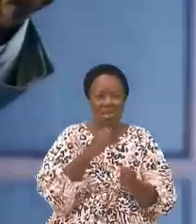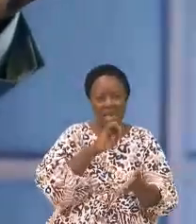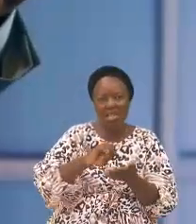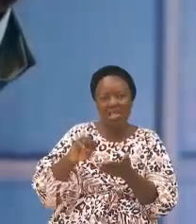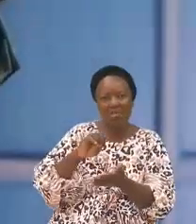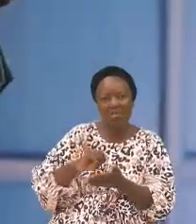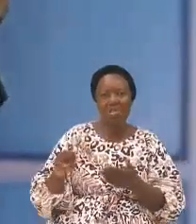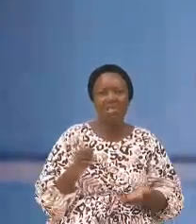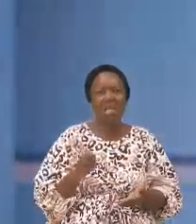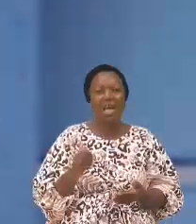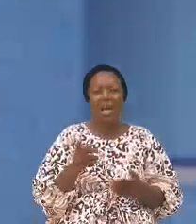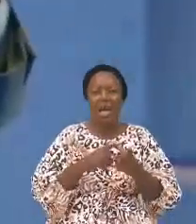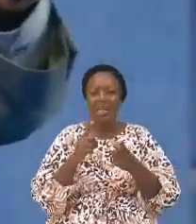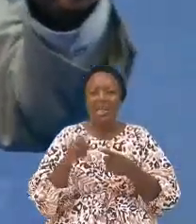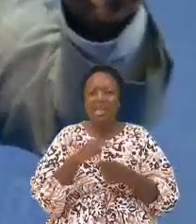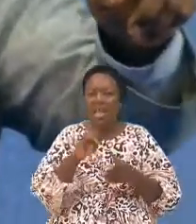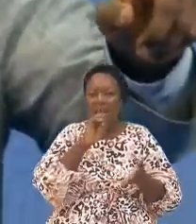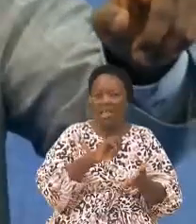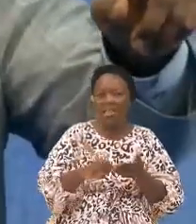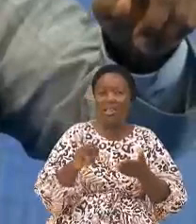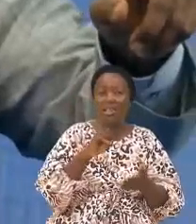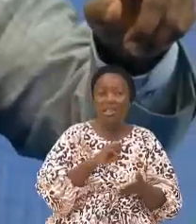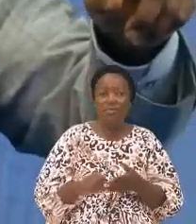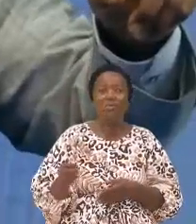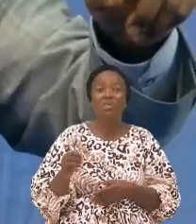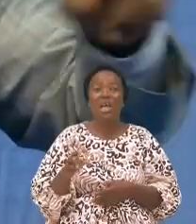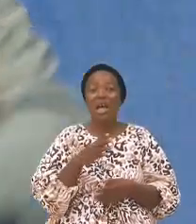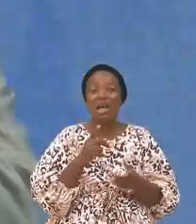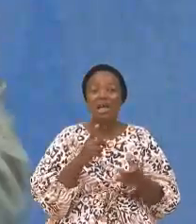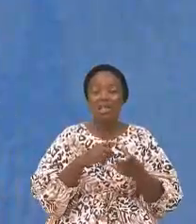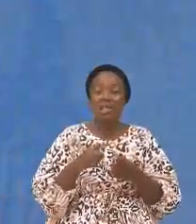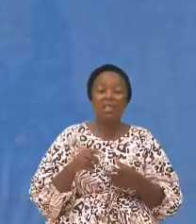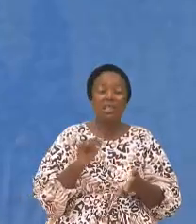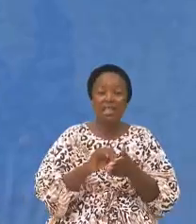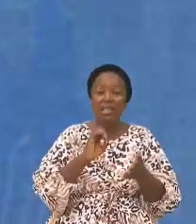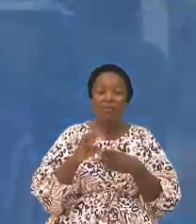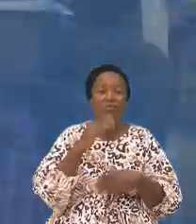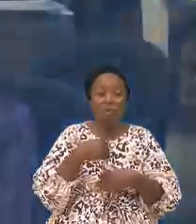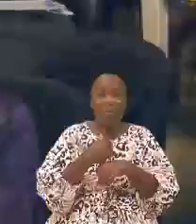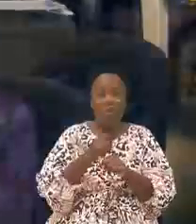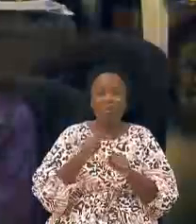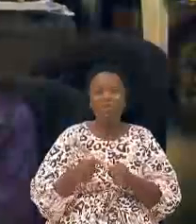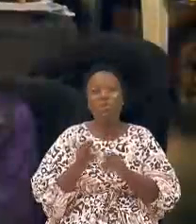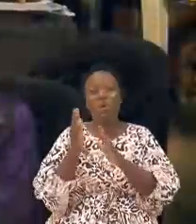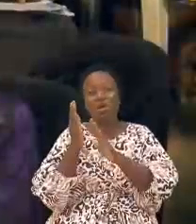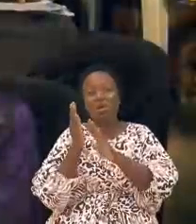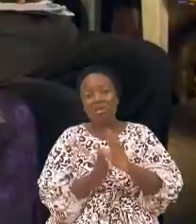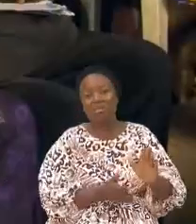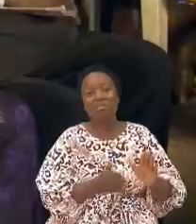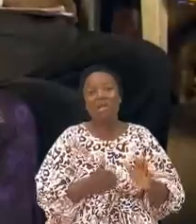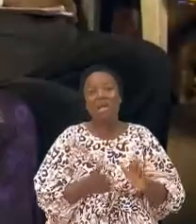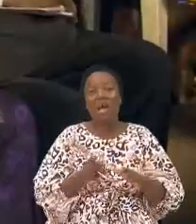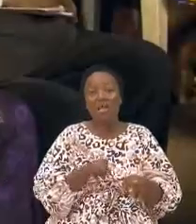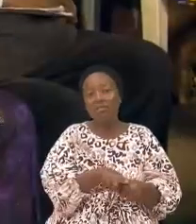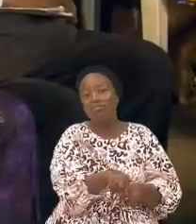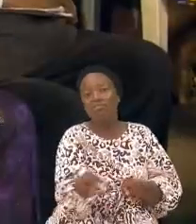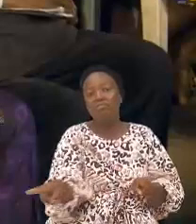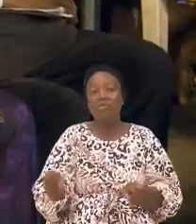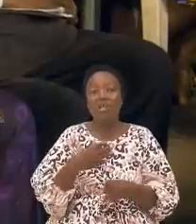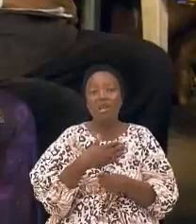evil, they make excuses. And the excuse will make them